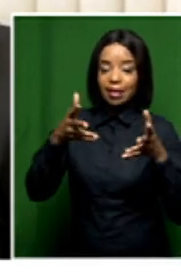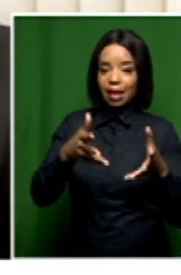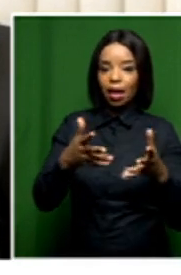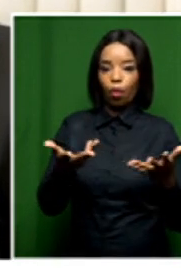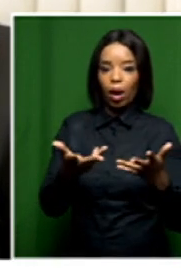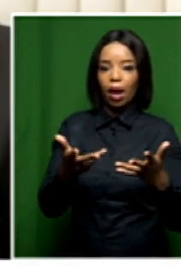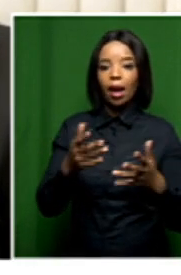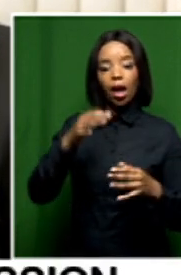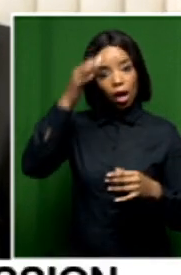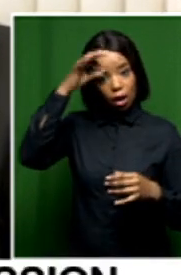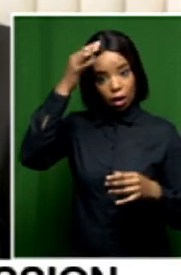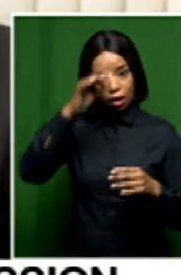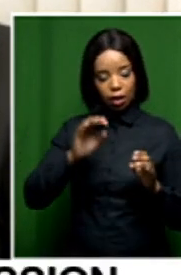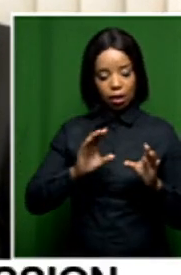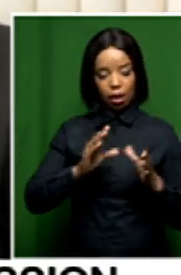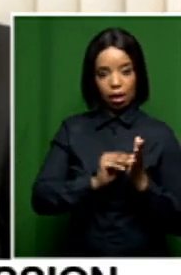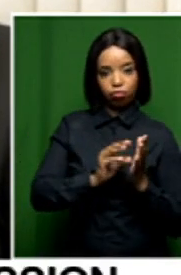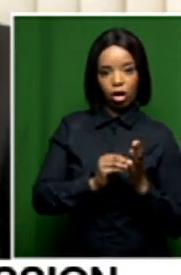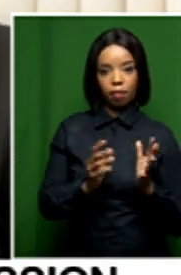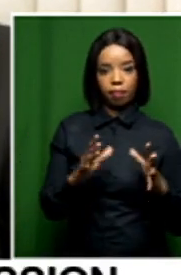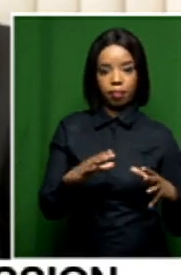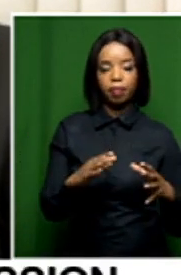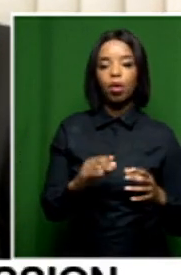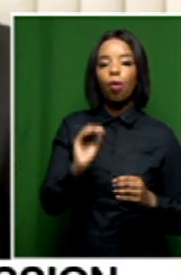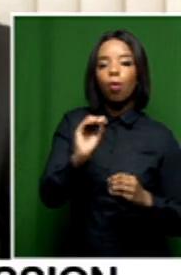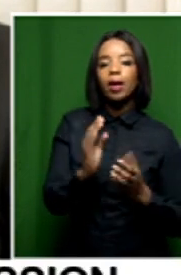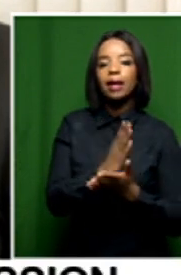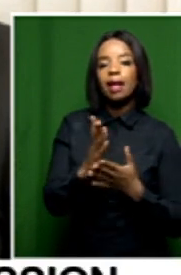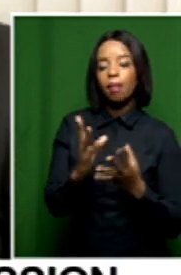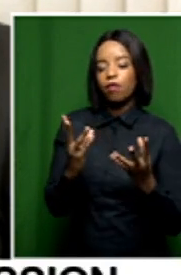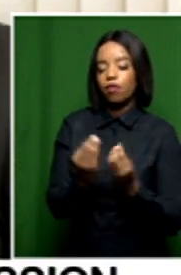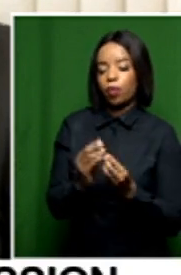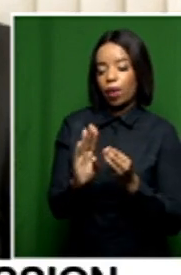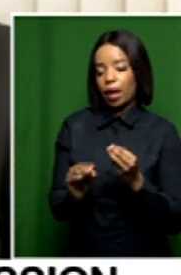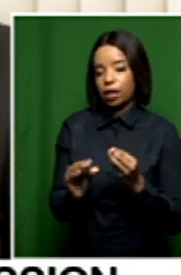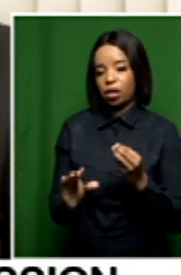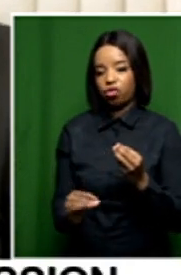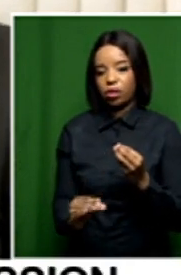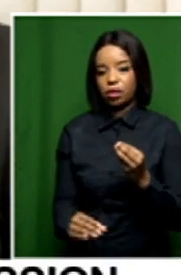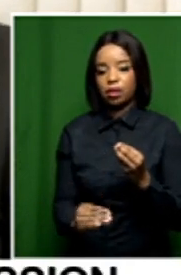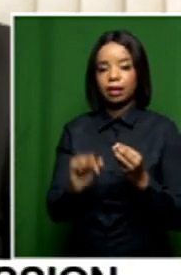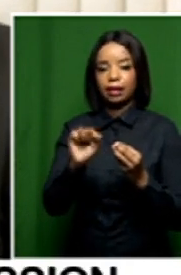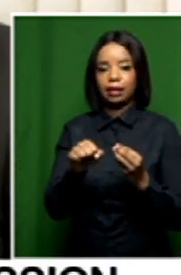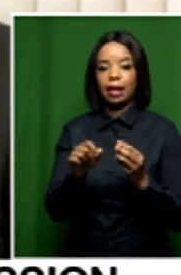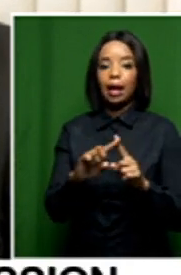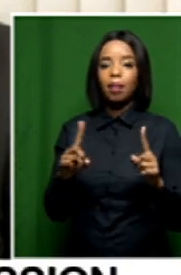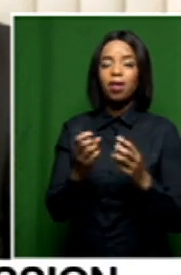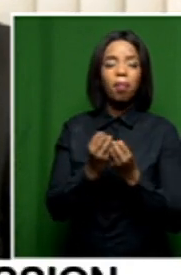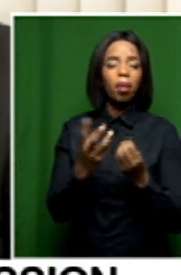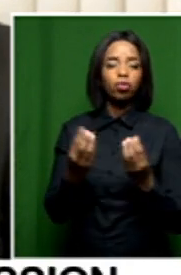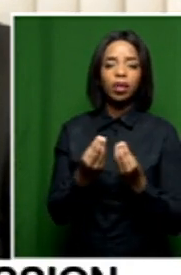State Capture, with perhaps a few additions as well. But most of what we heard wasn't really